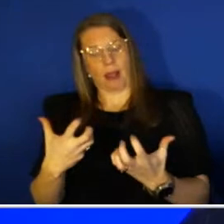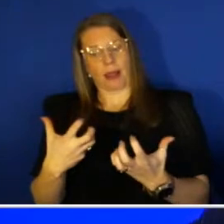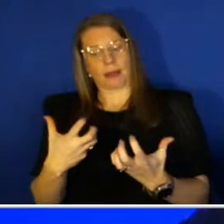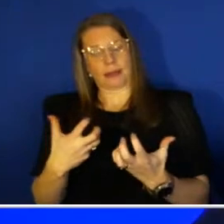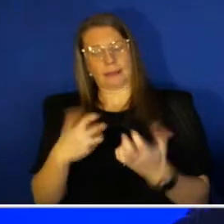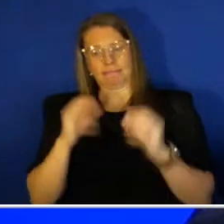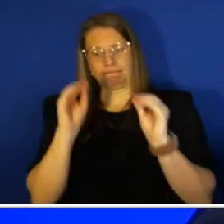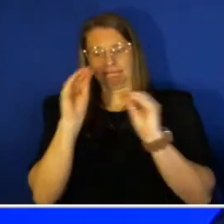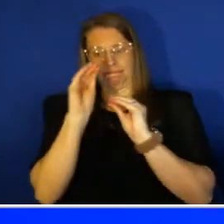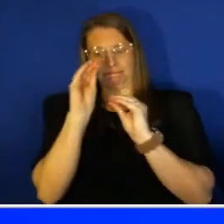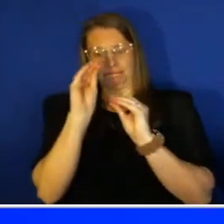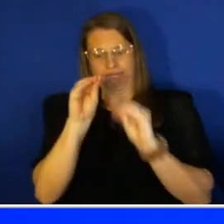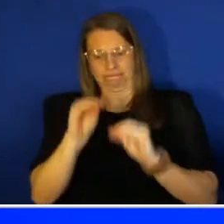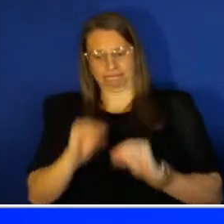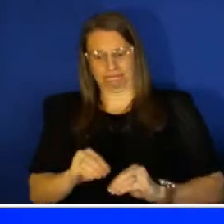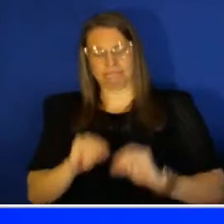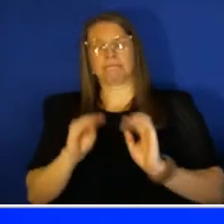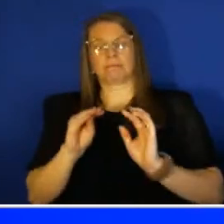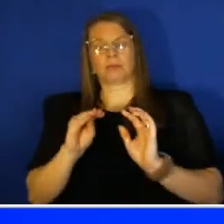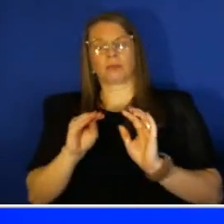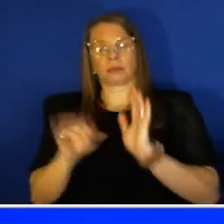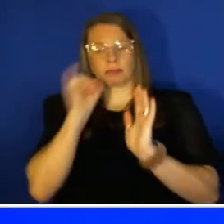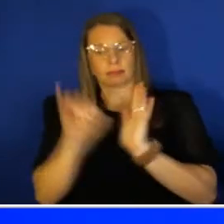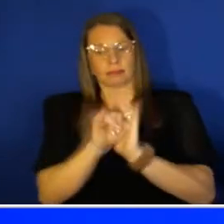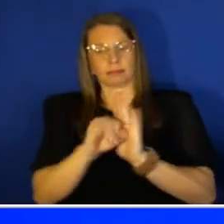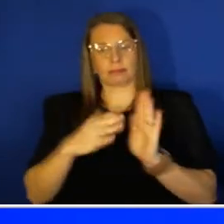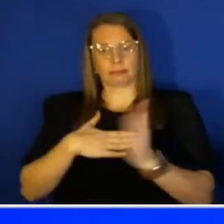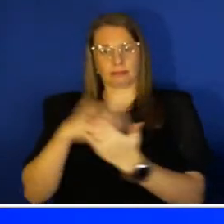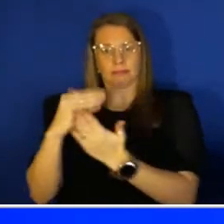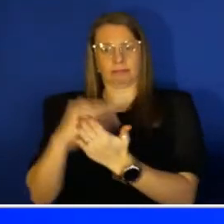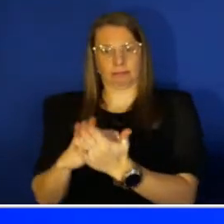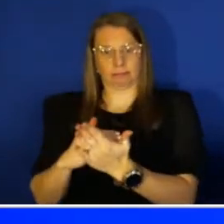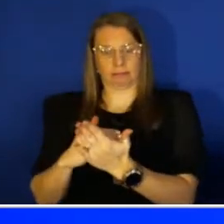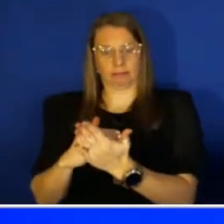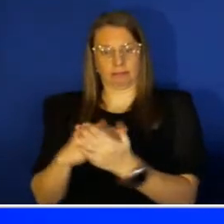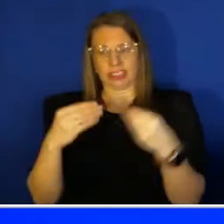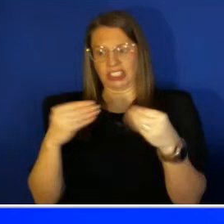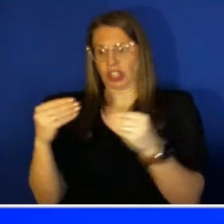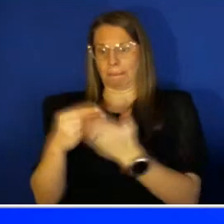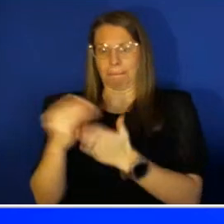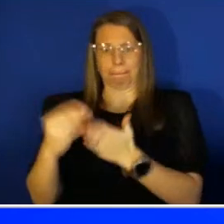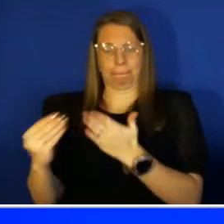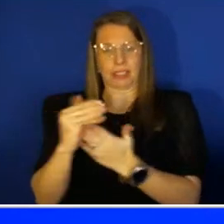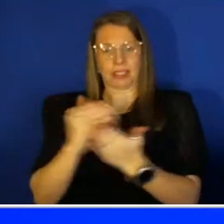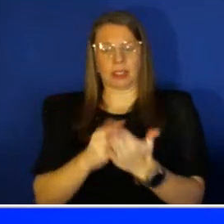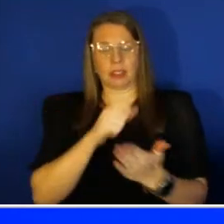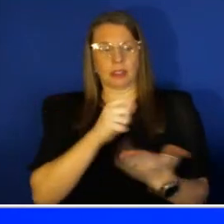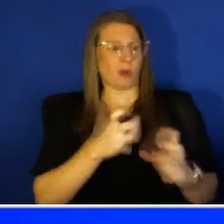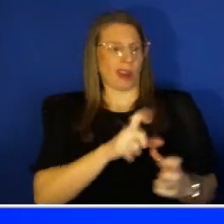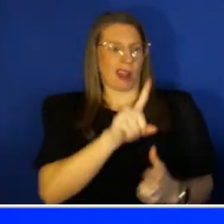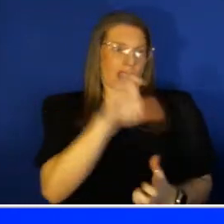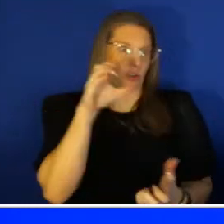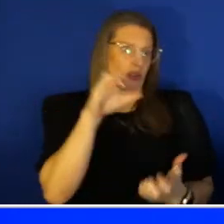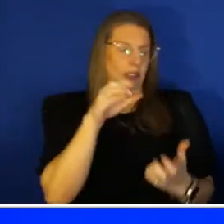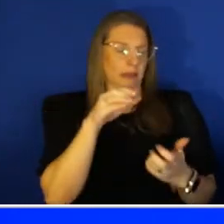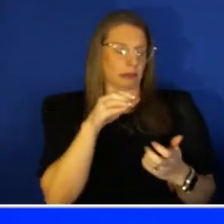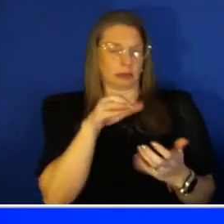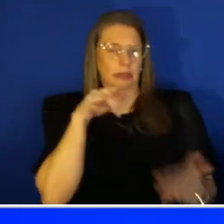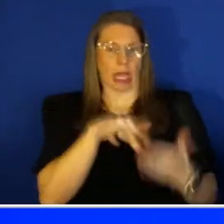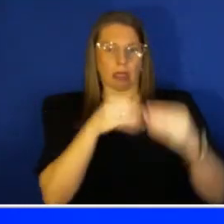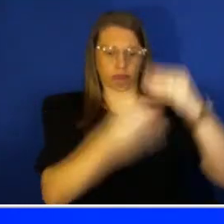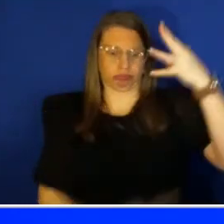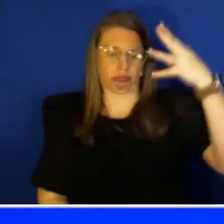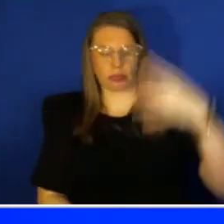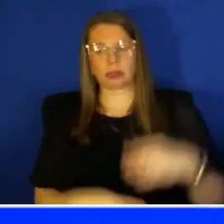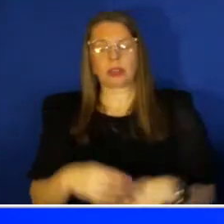and be able to identify my short list rather than the whole gamut of 100 studies, right? So that's what the app does